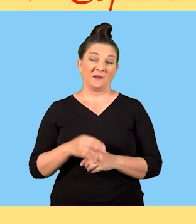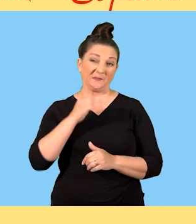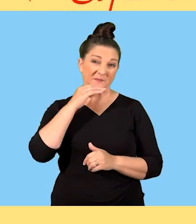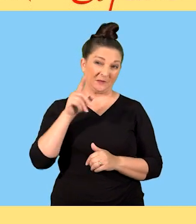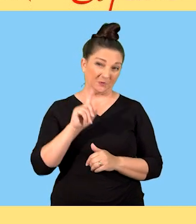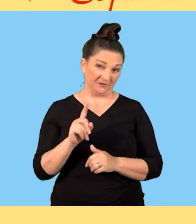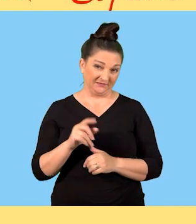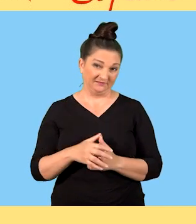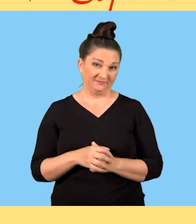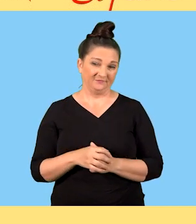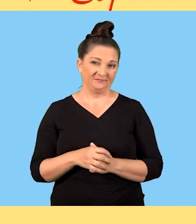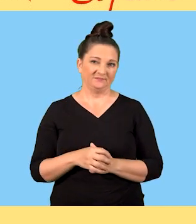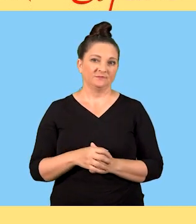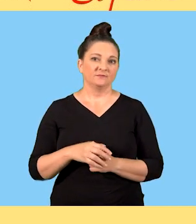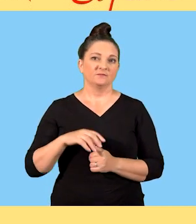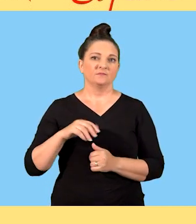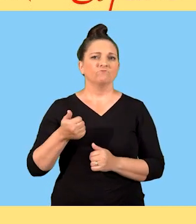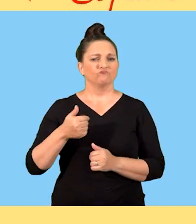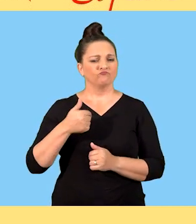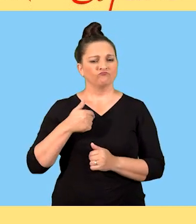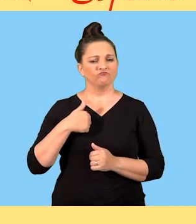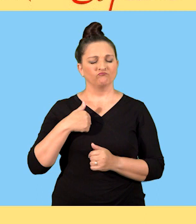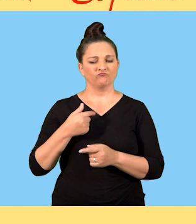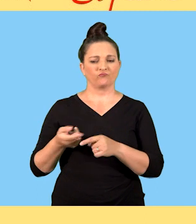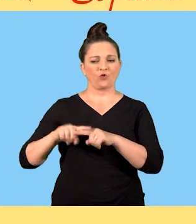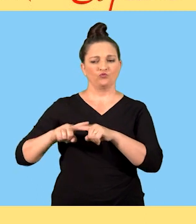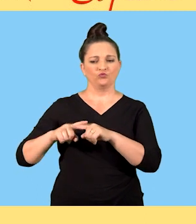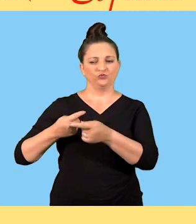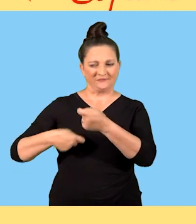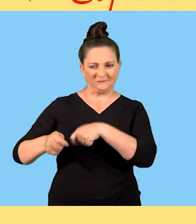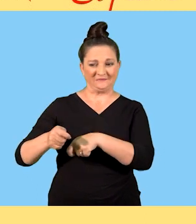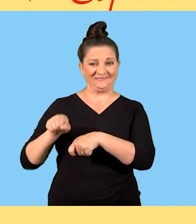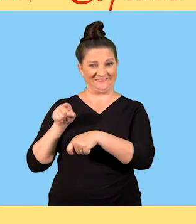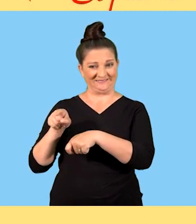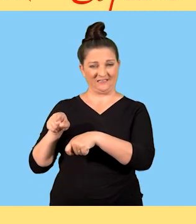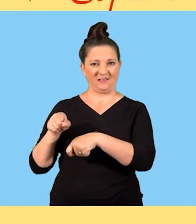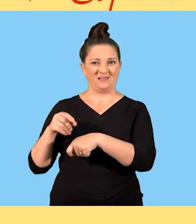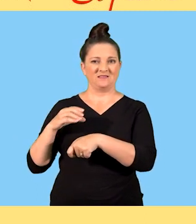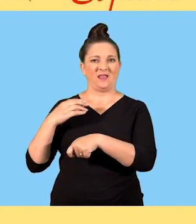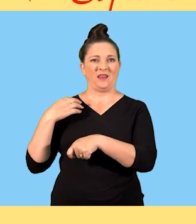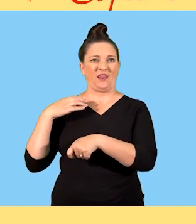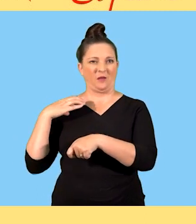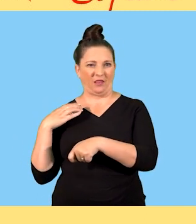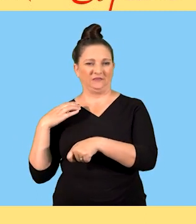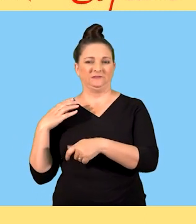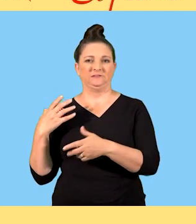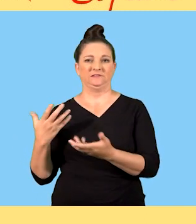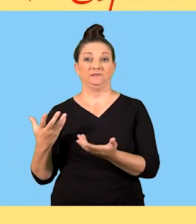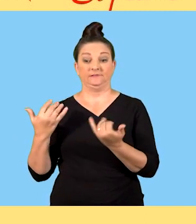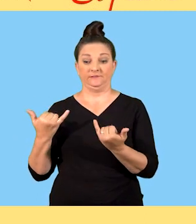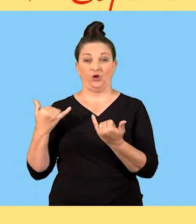That means we come here and an accrued expense is a liability. So I'm going to bring it now to the credit